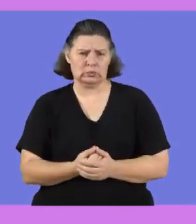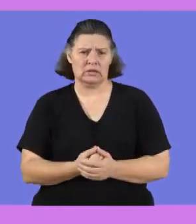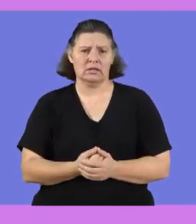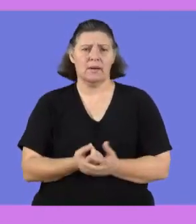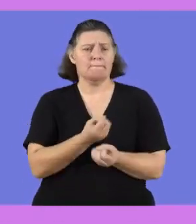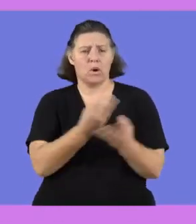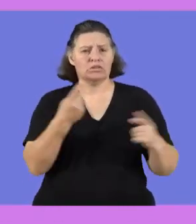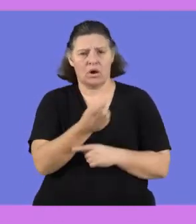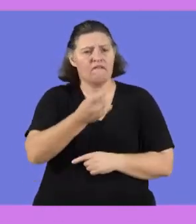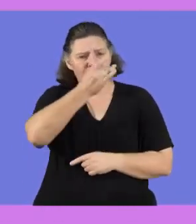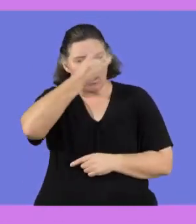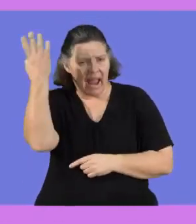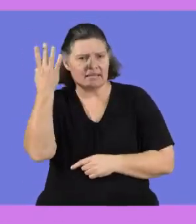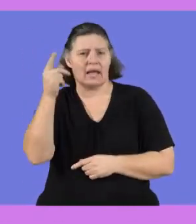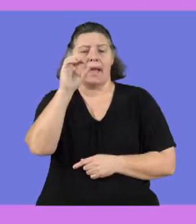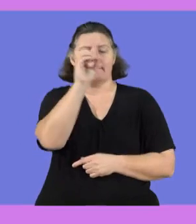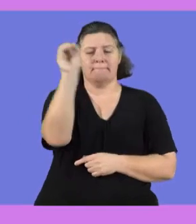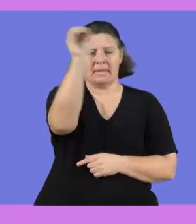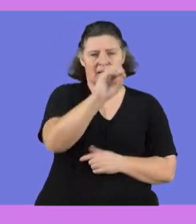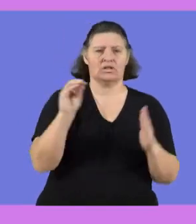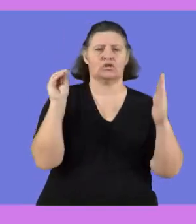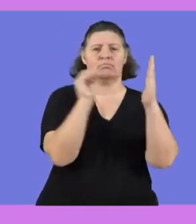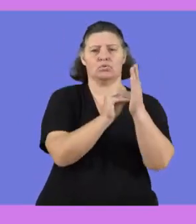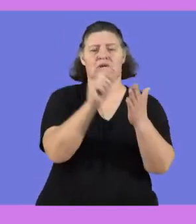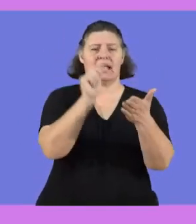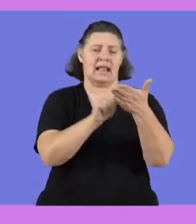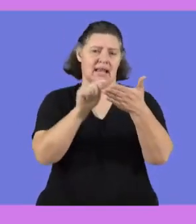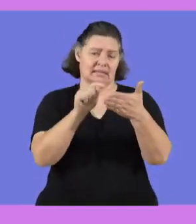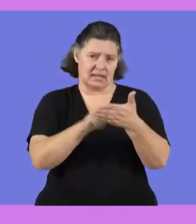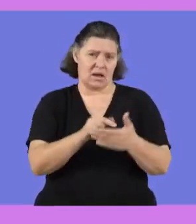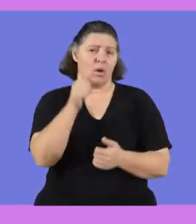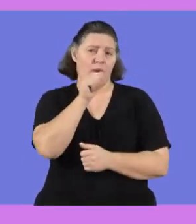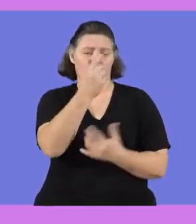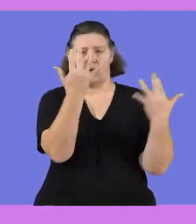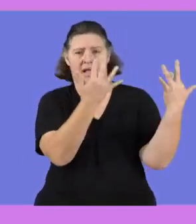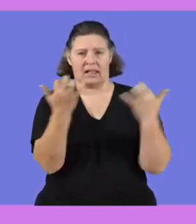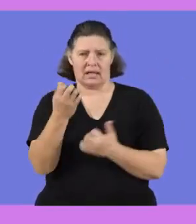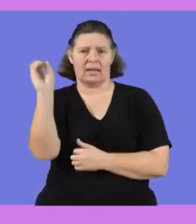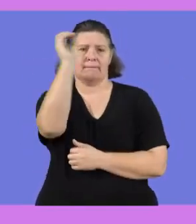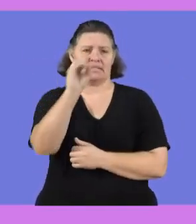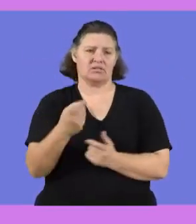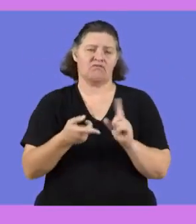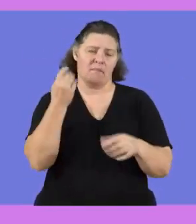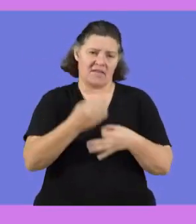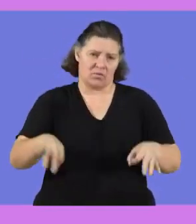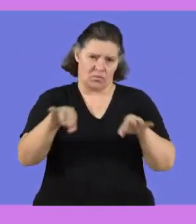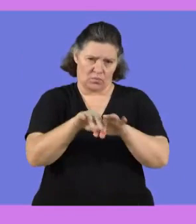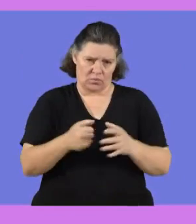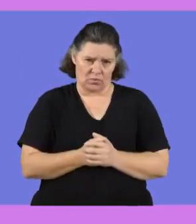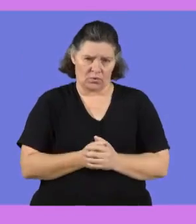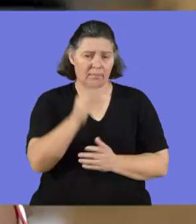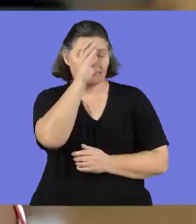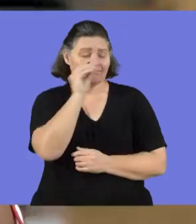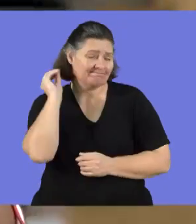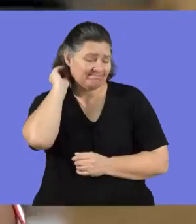The first common error, forgetting to press the percentage sign on the calculator when calculating a percentage of a